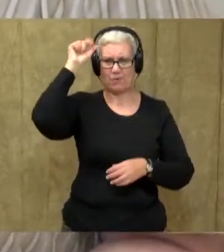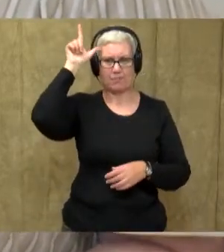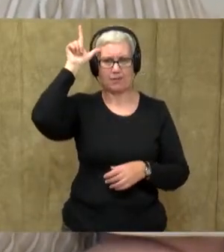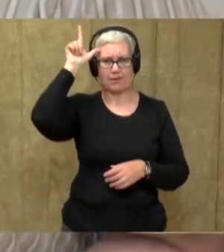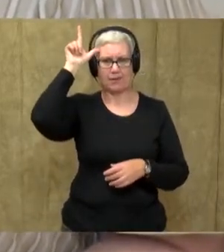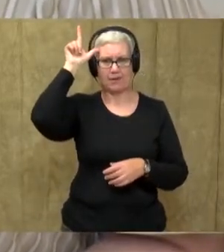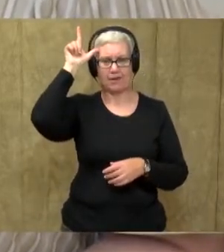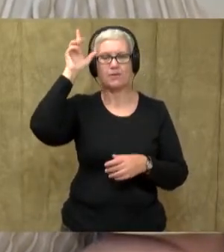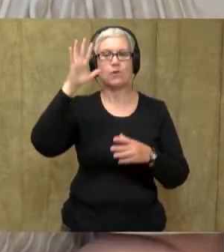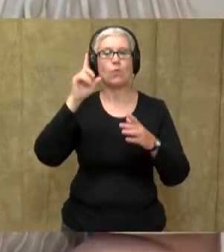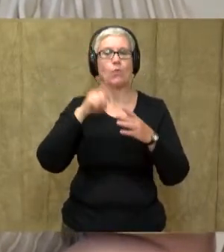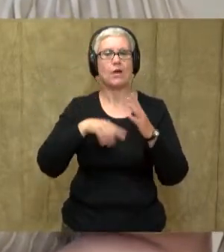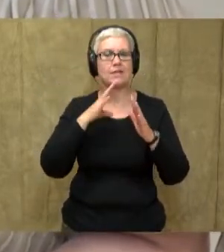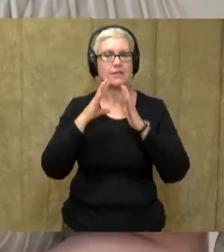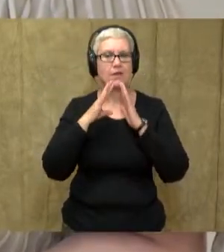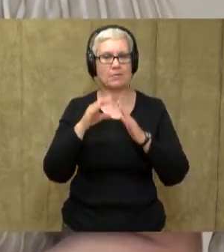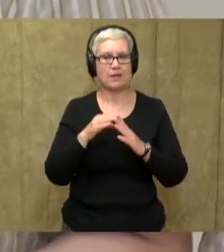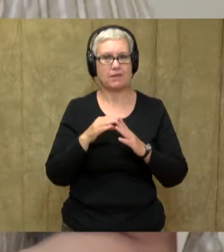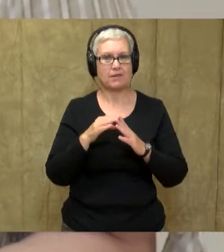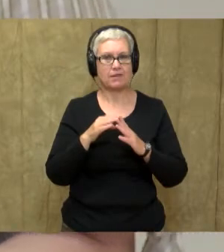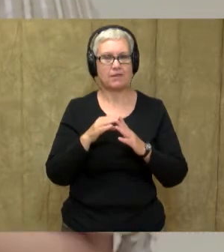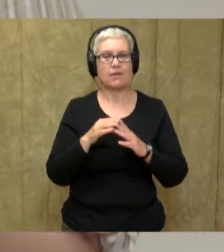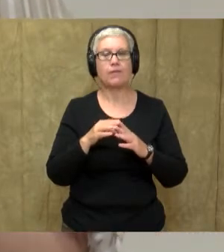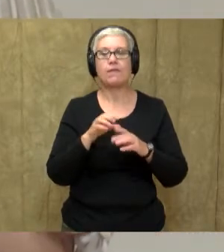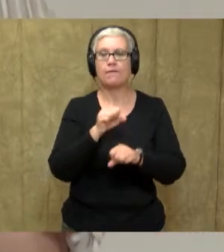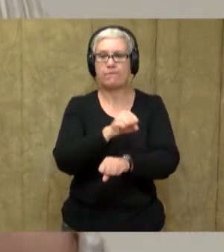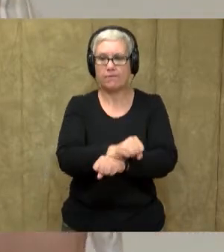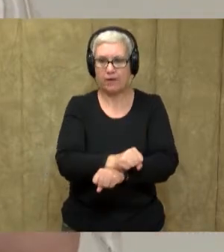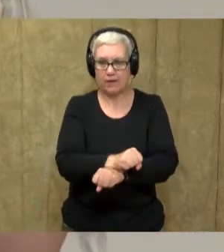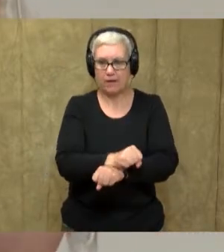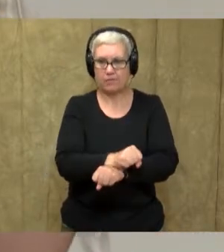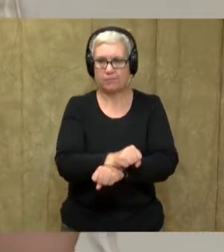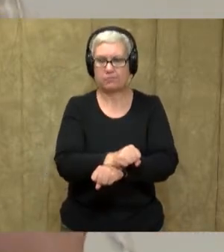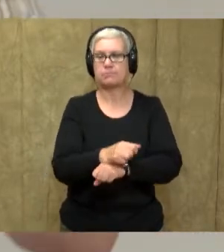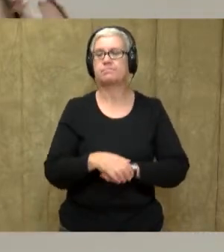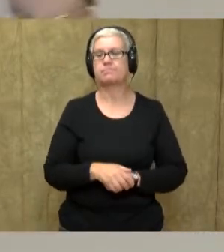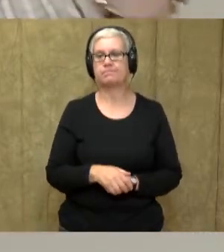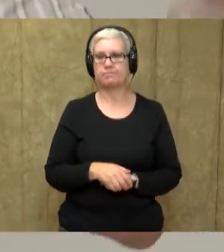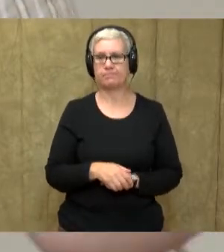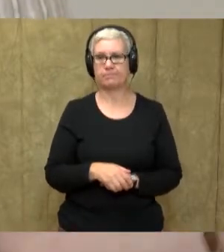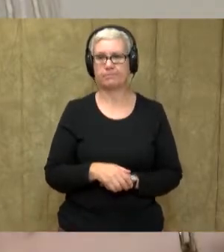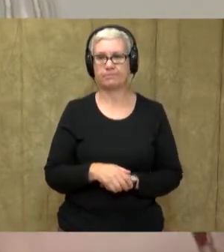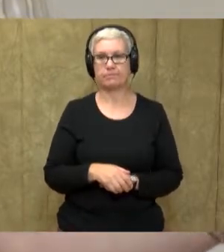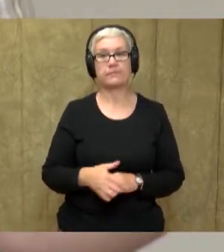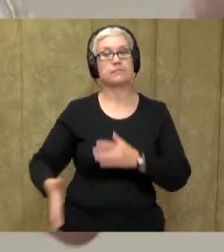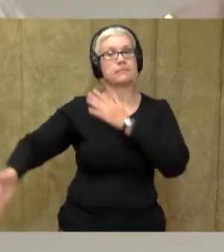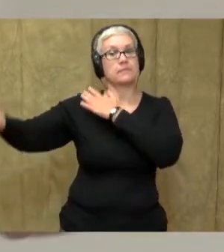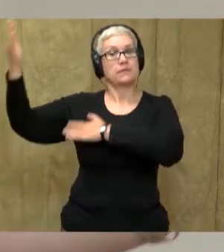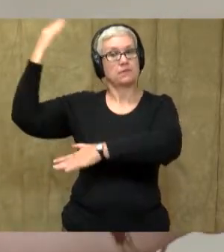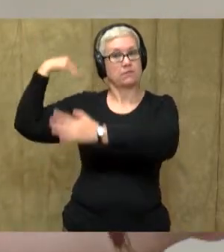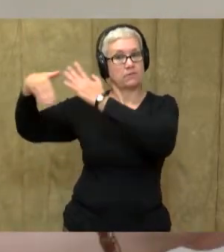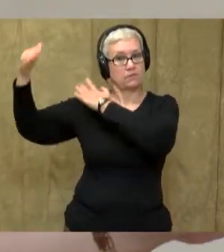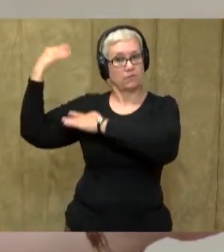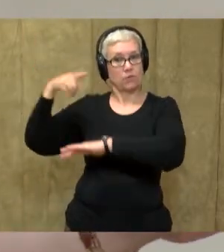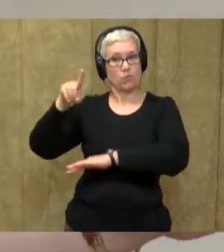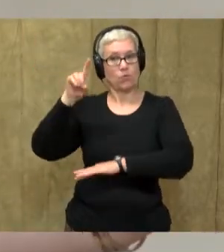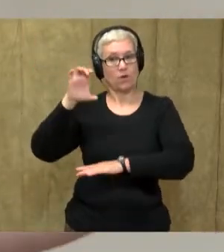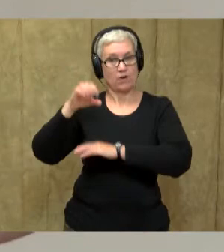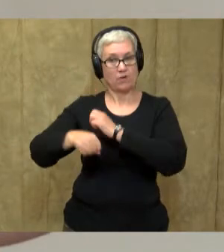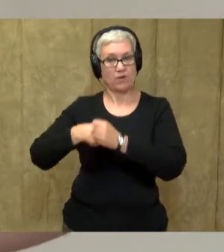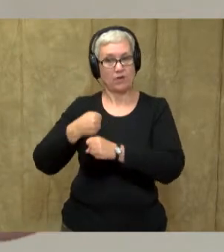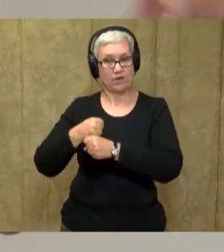what is it that he's talking about? He's reminding his audience that, okay, over 100 years